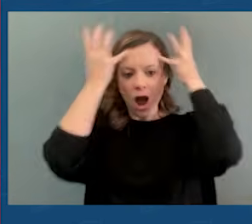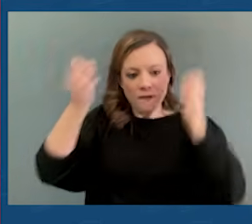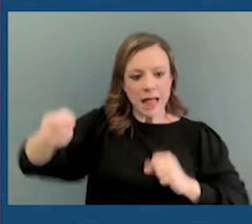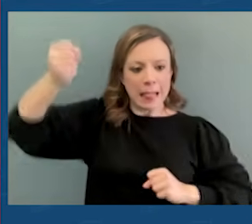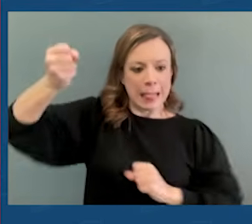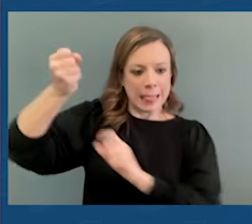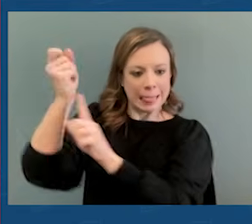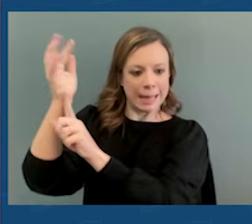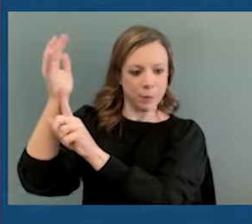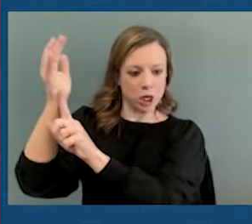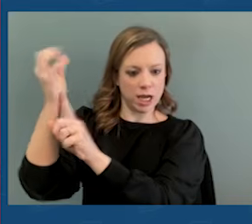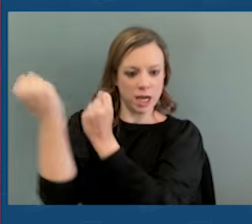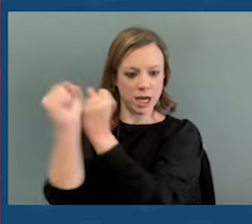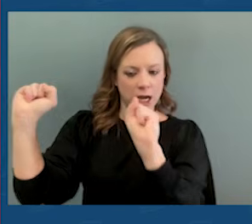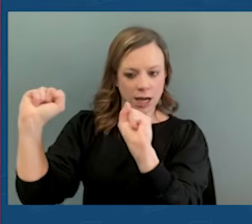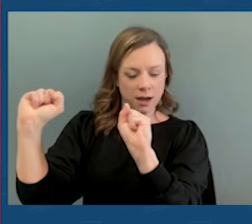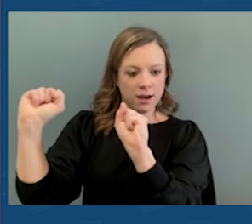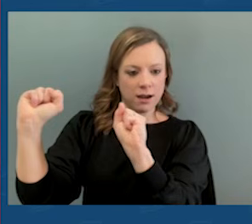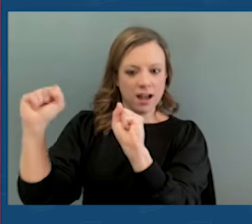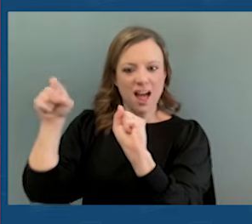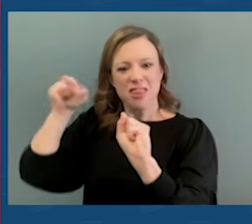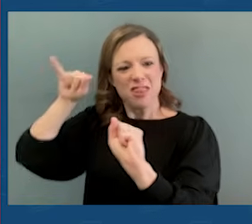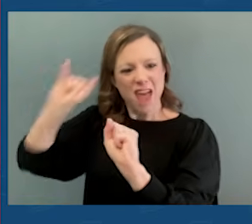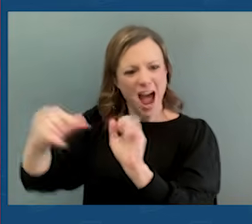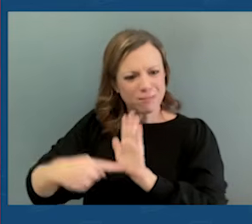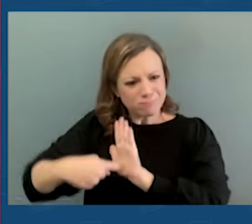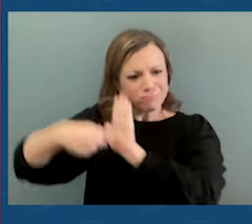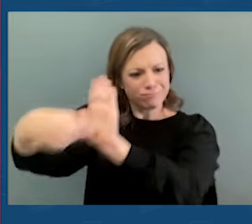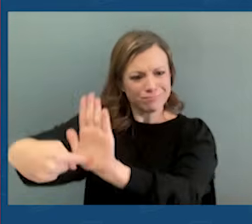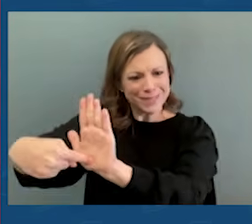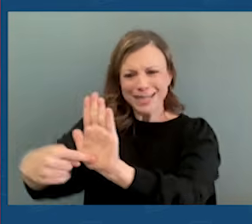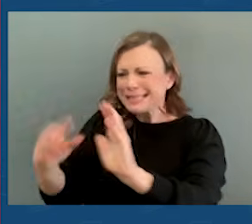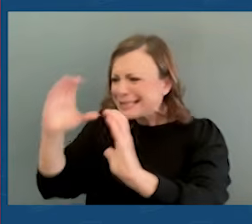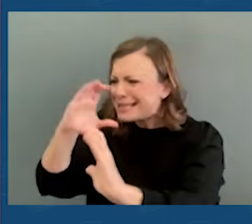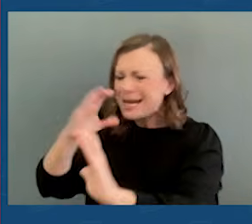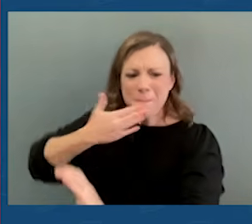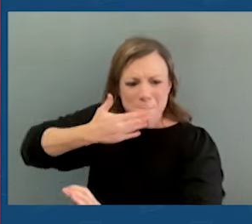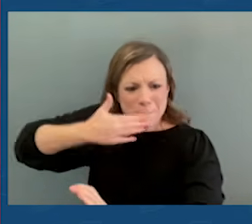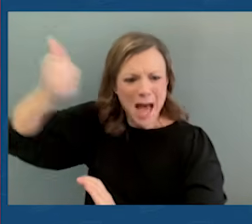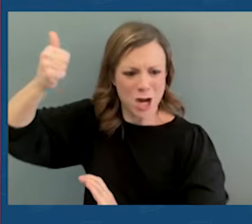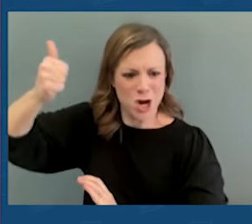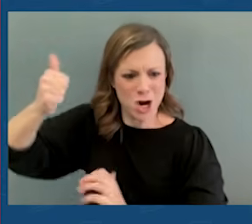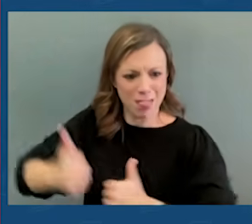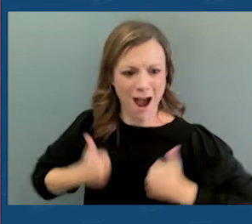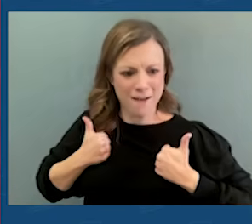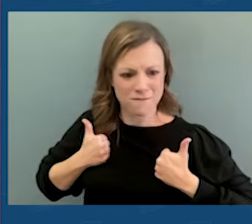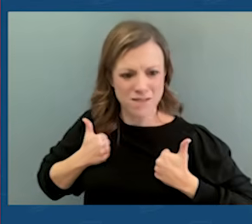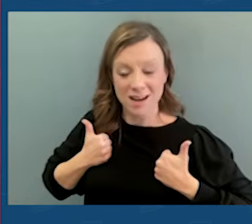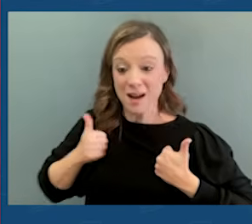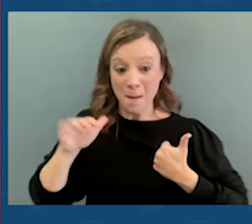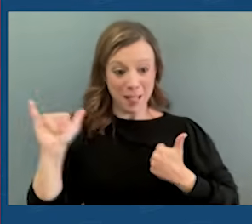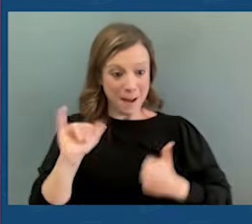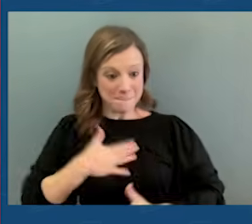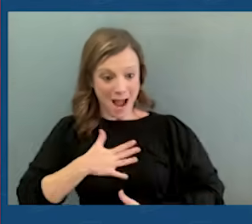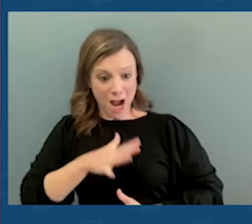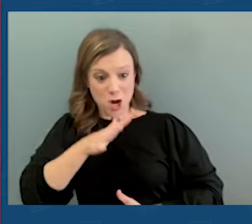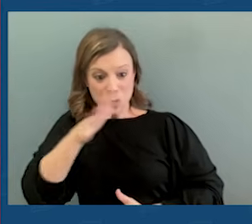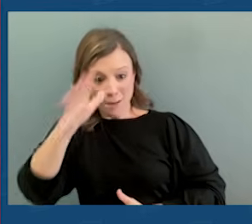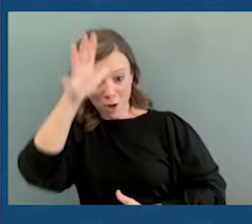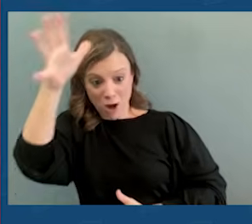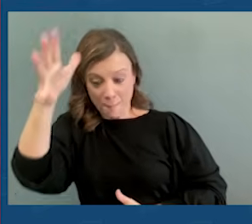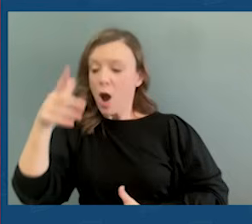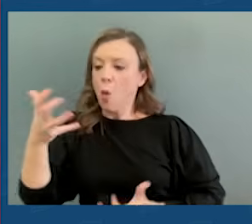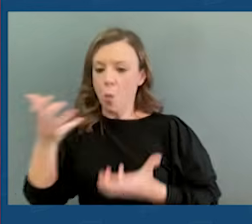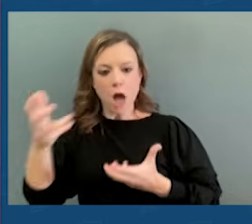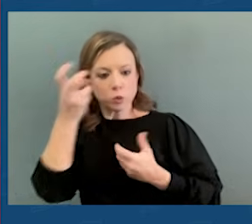a better life, including my own grandparents. And as we practice acceptance and welcome others, I think about what Dr. King